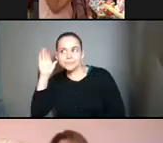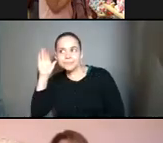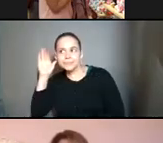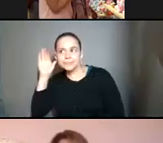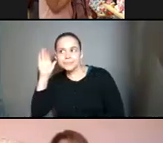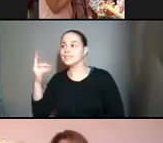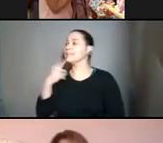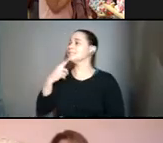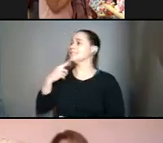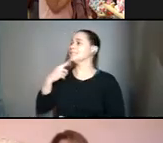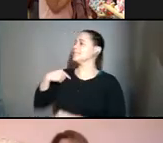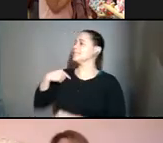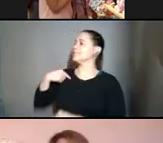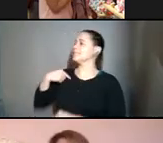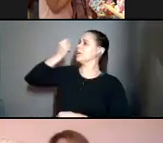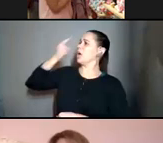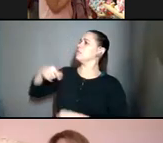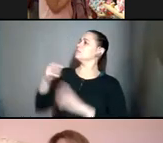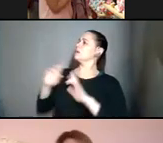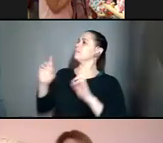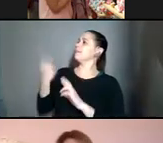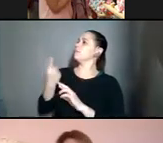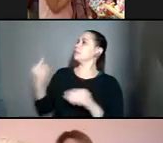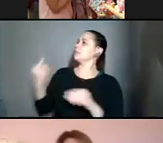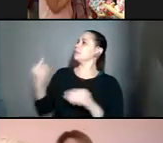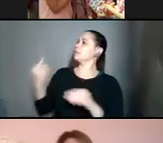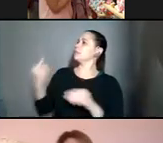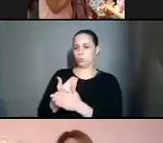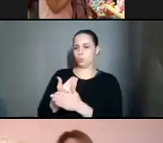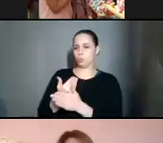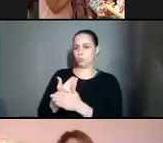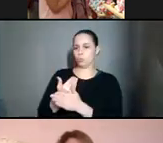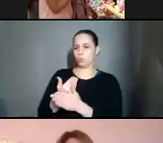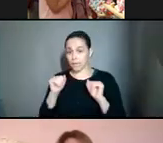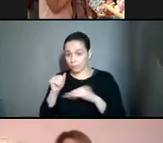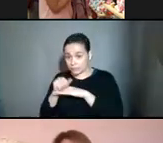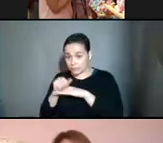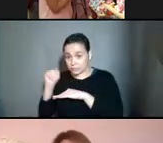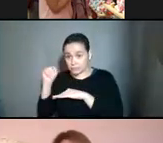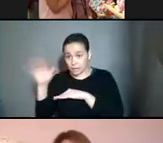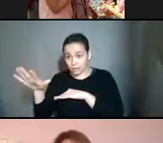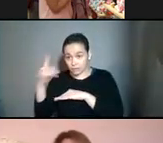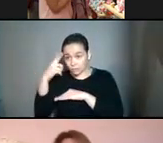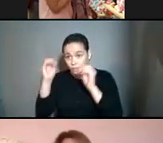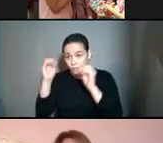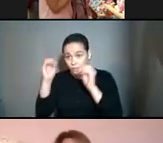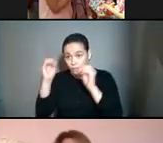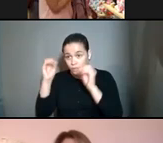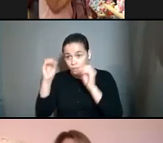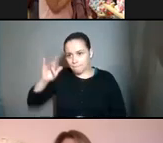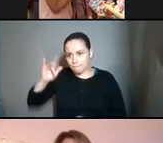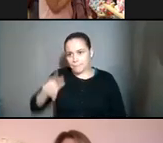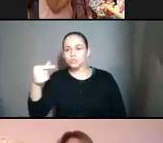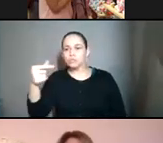new. In order to send the message to the teacher, the student clicks send. For students who